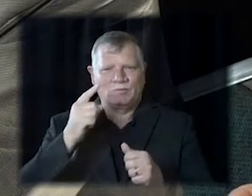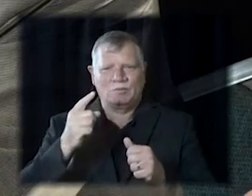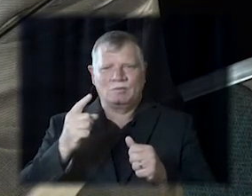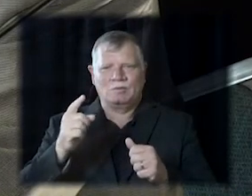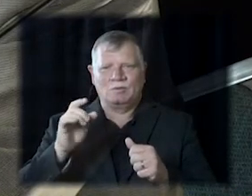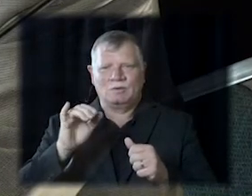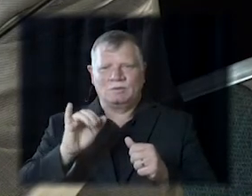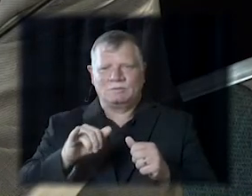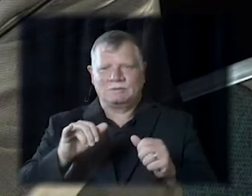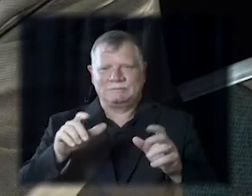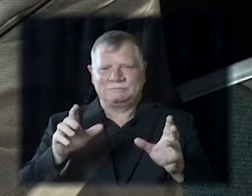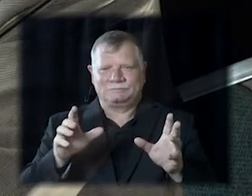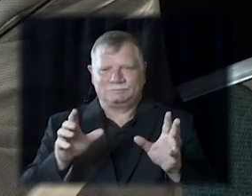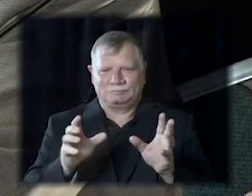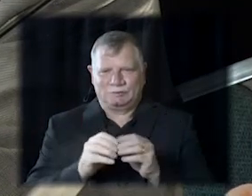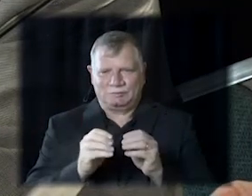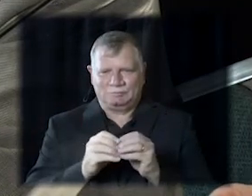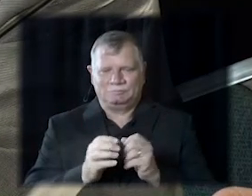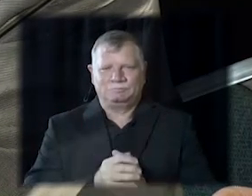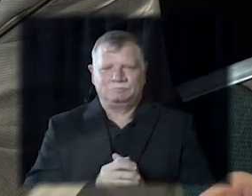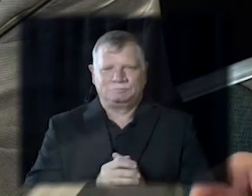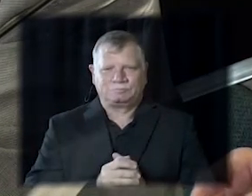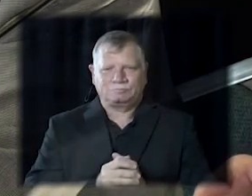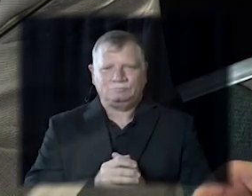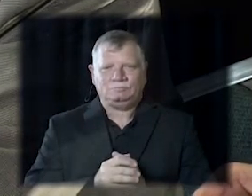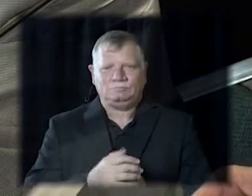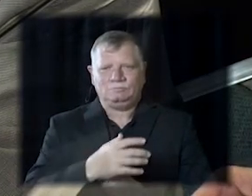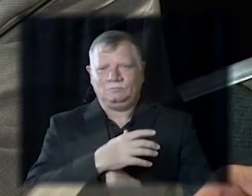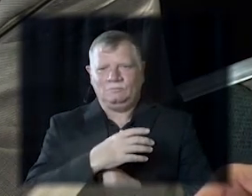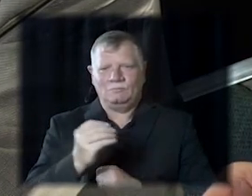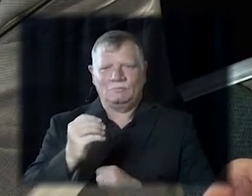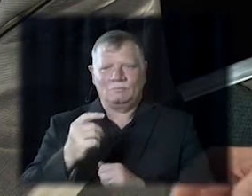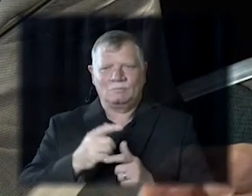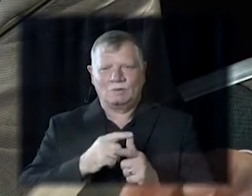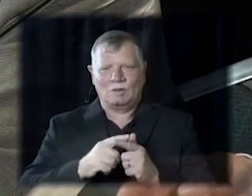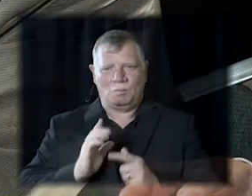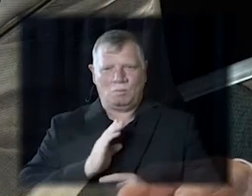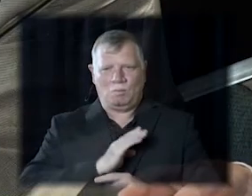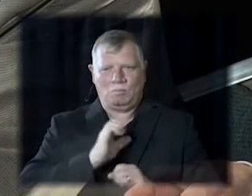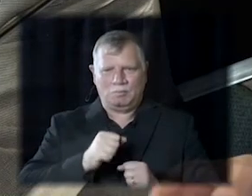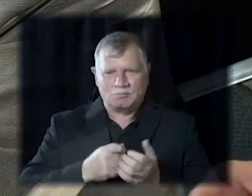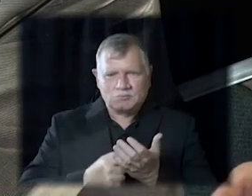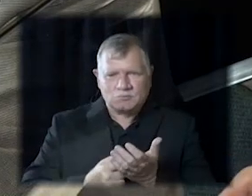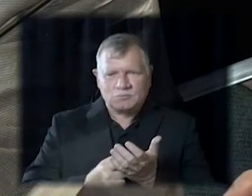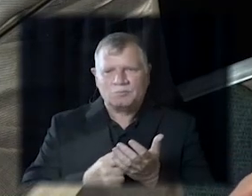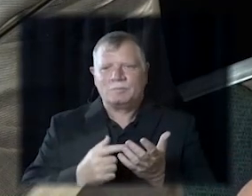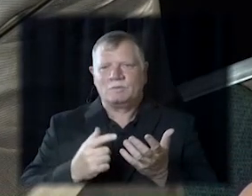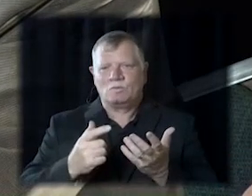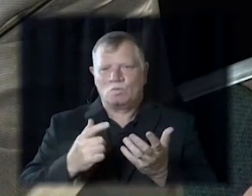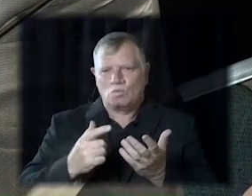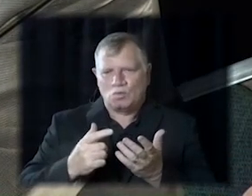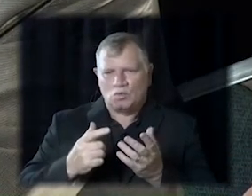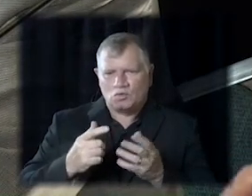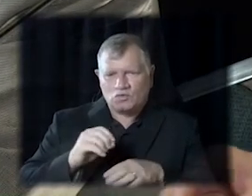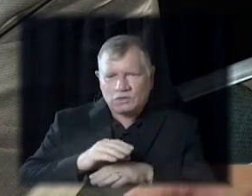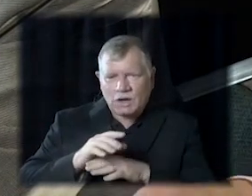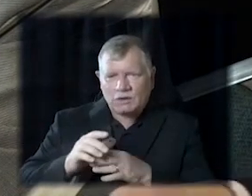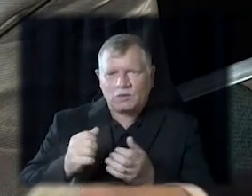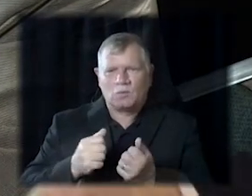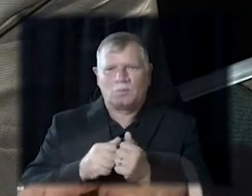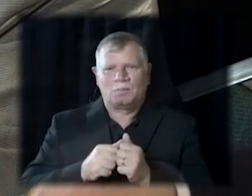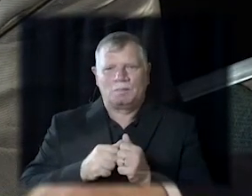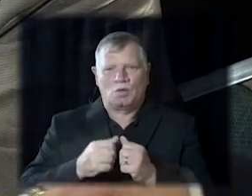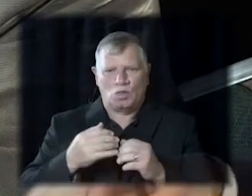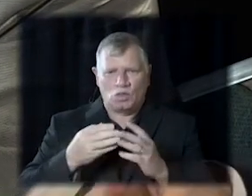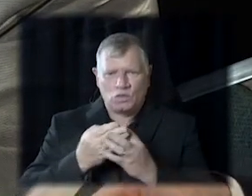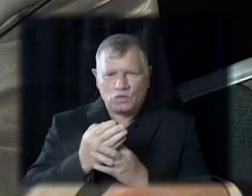such executive session. The board may also act by unanimous written consent between meetings in accordance with the bylaws, with such consent to include consent